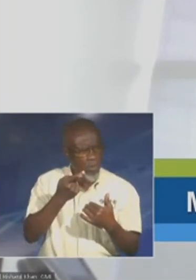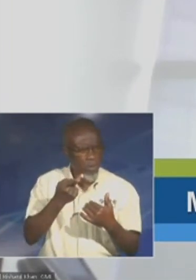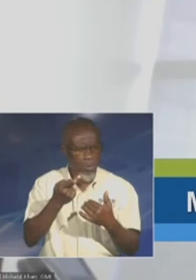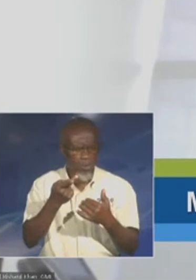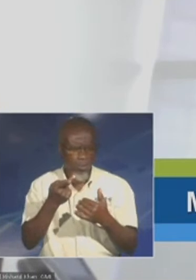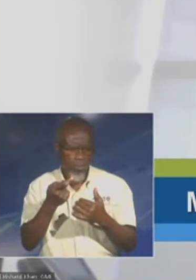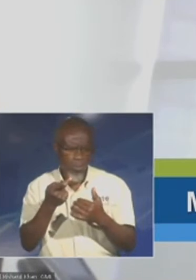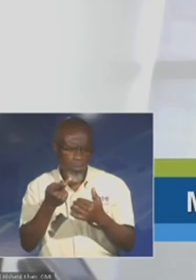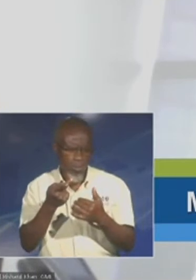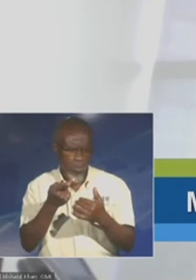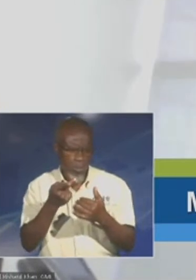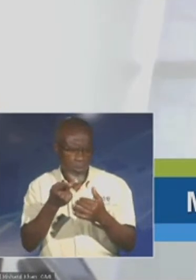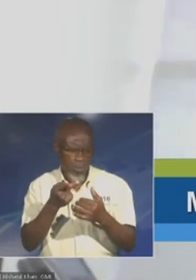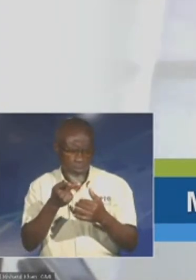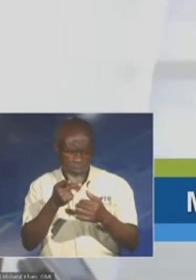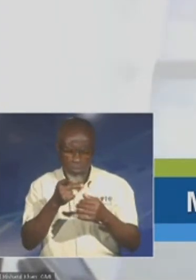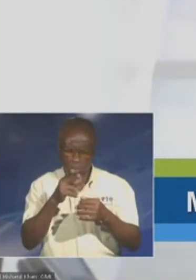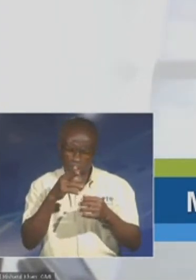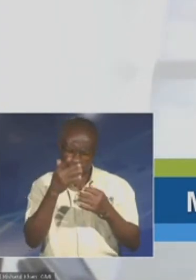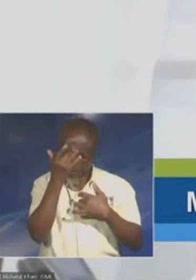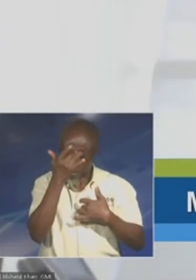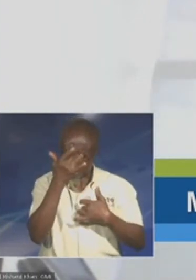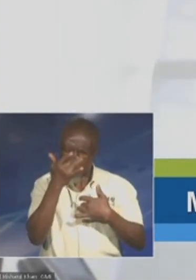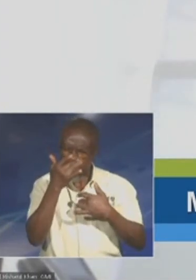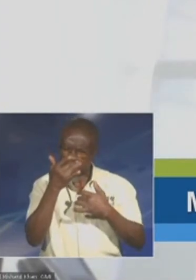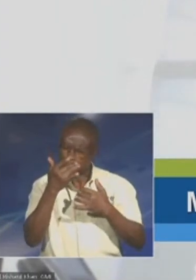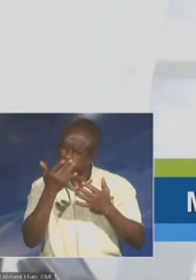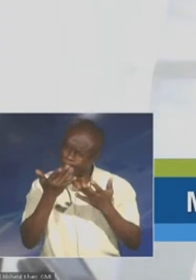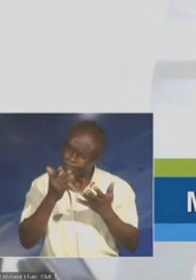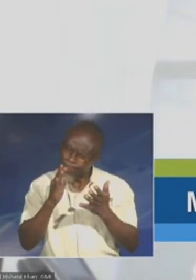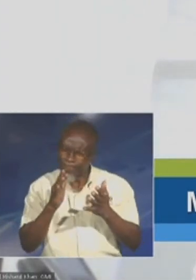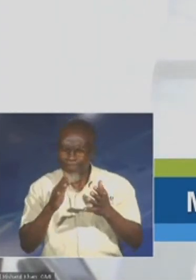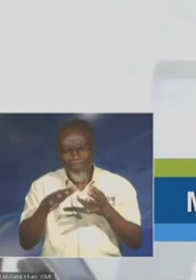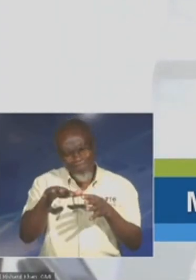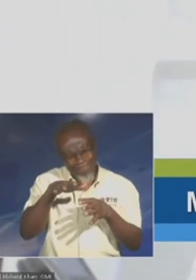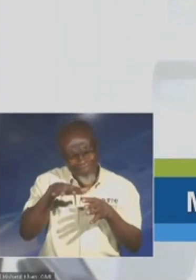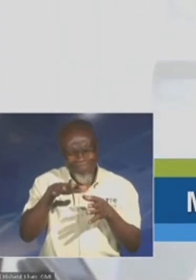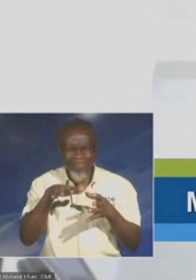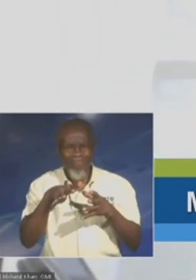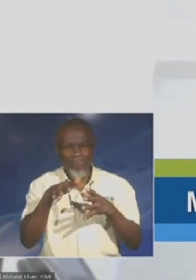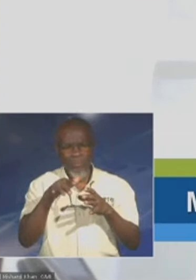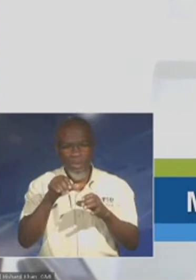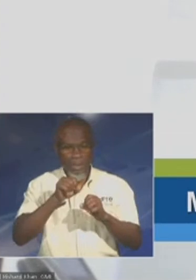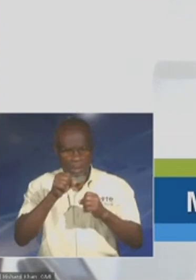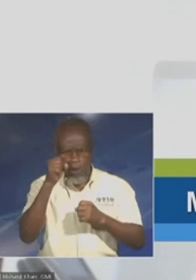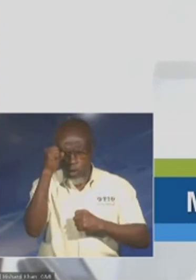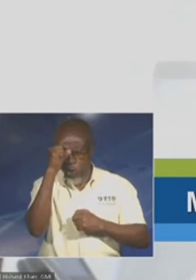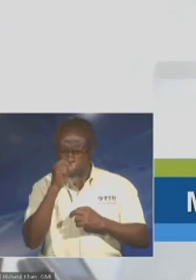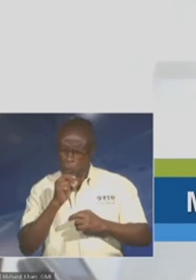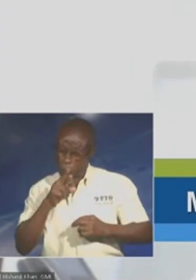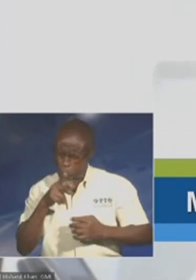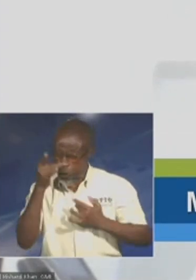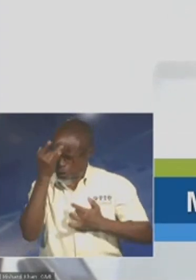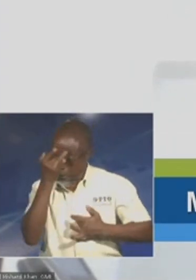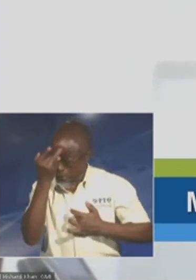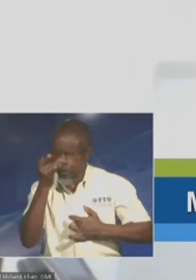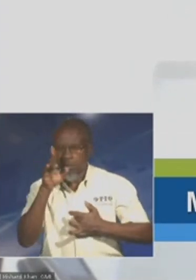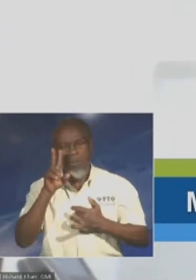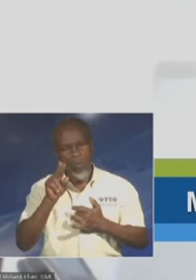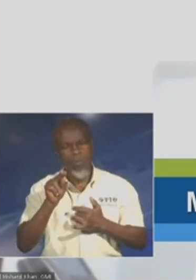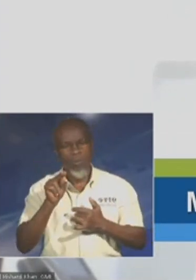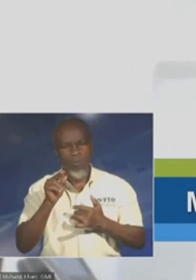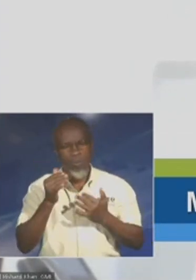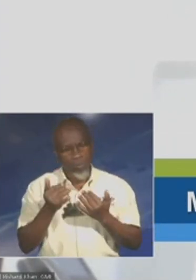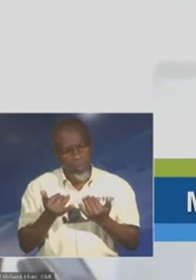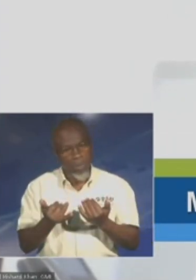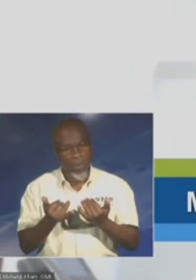less severe illness despite its infectivity. And so deaths isn't really something at